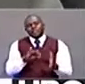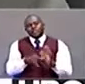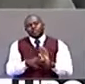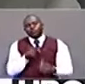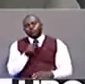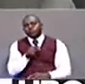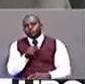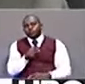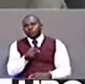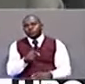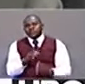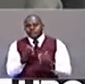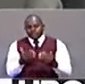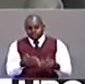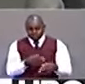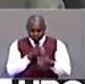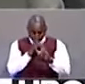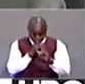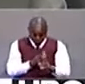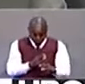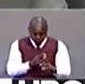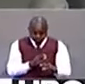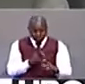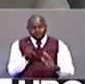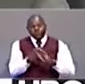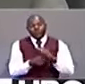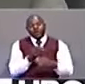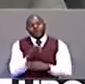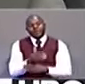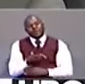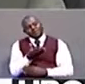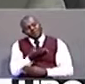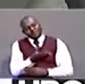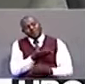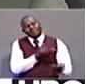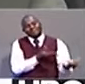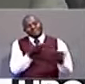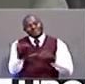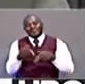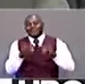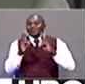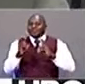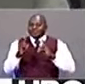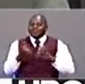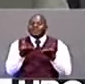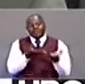therefore, now that the Right Honorable Prime Minister who moved the motion is here,